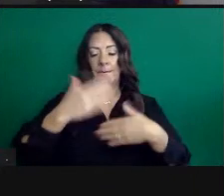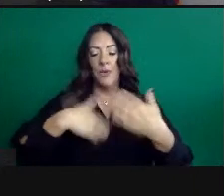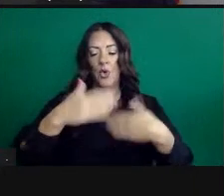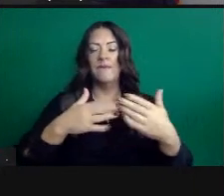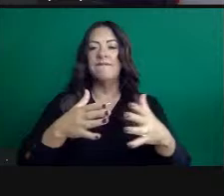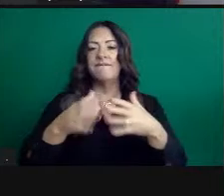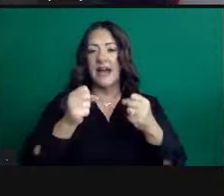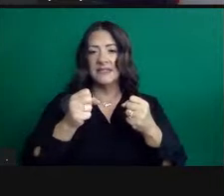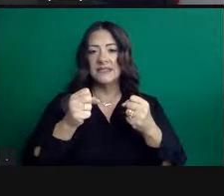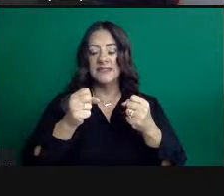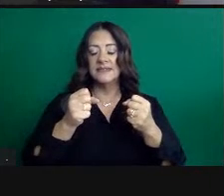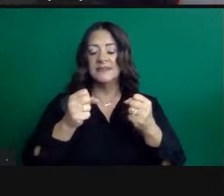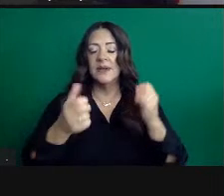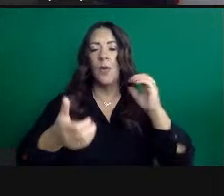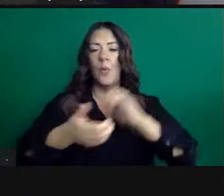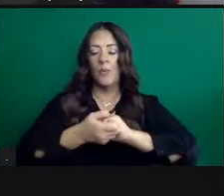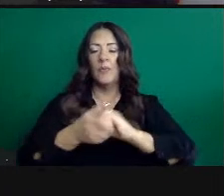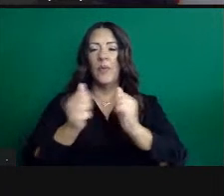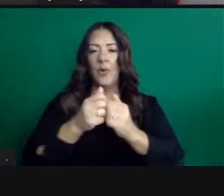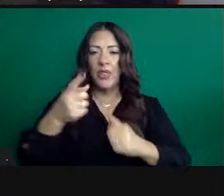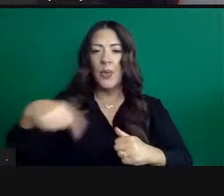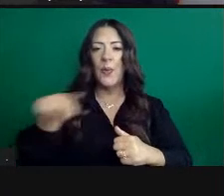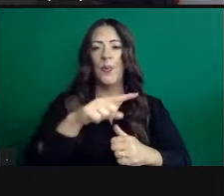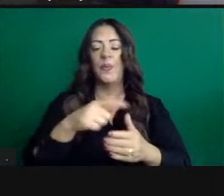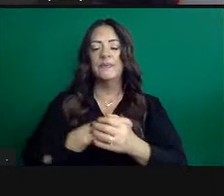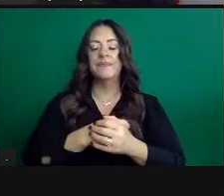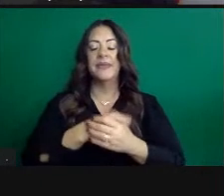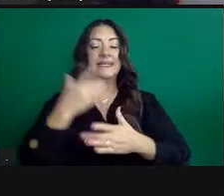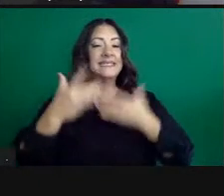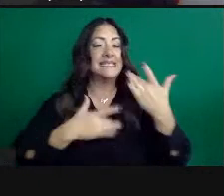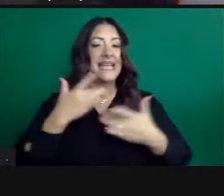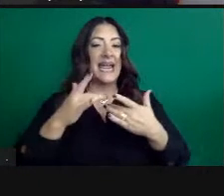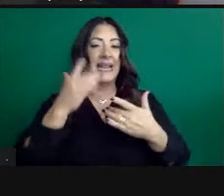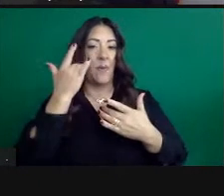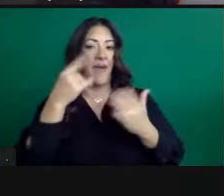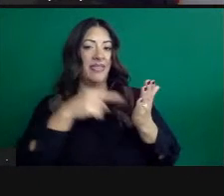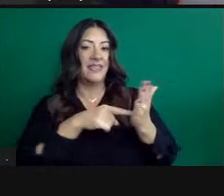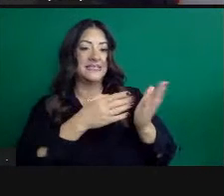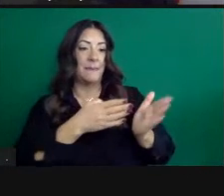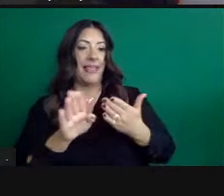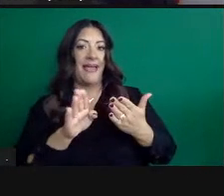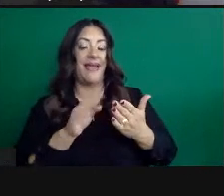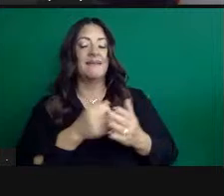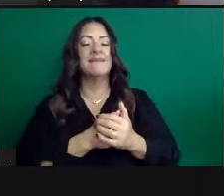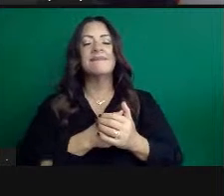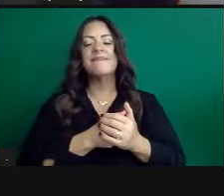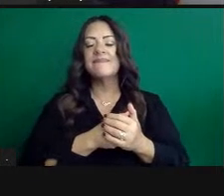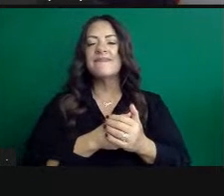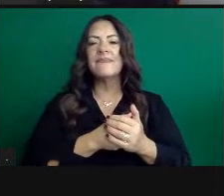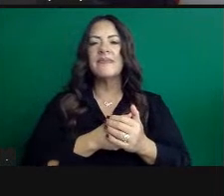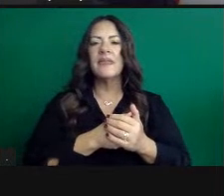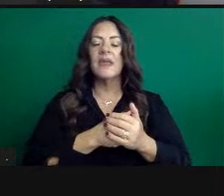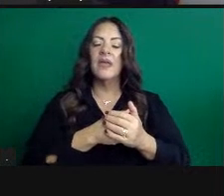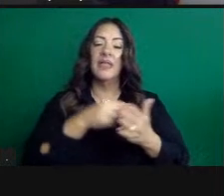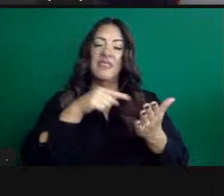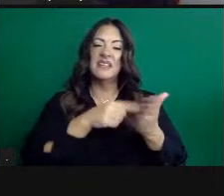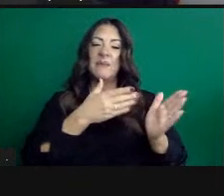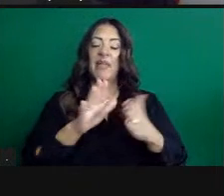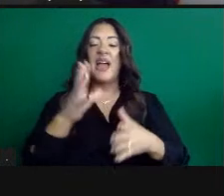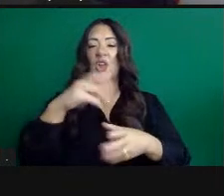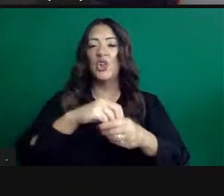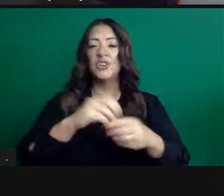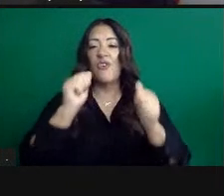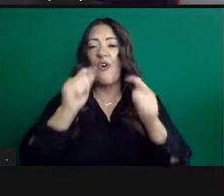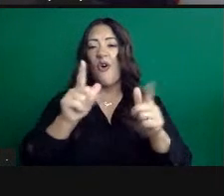what's exciting about this plan, almost more than other plans that I've participated in, is there is something in it for everyone.